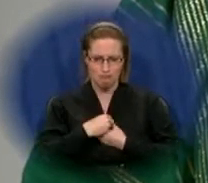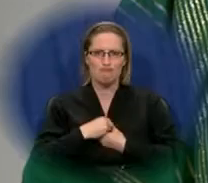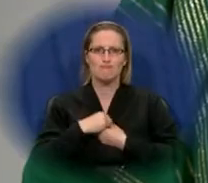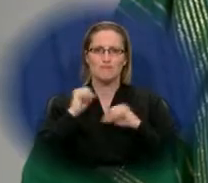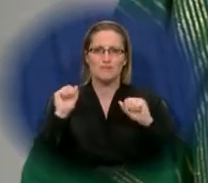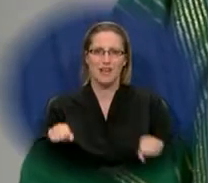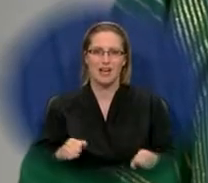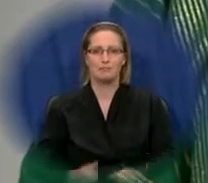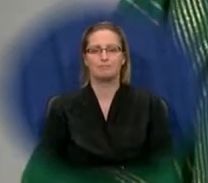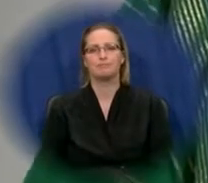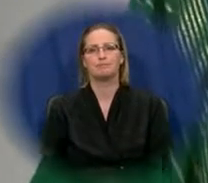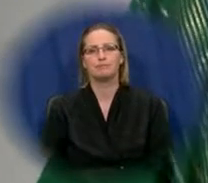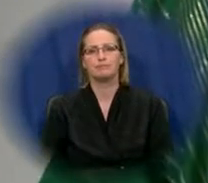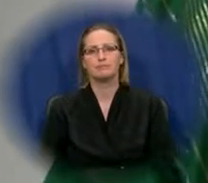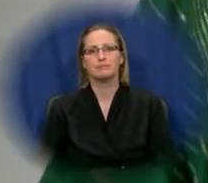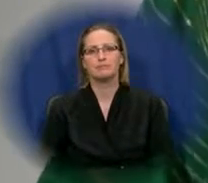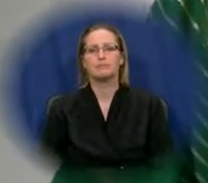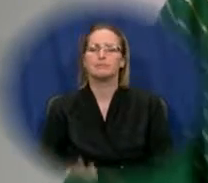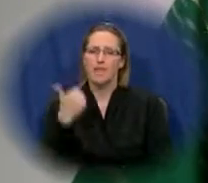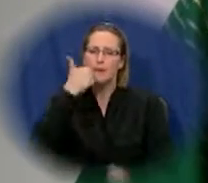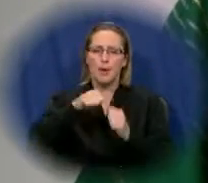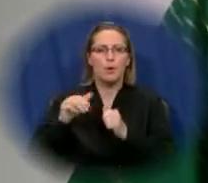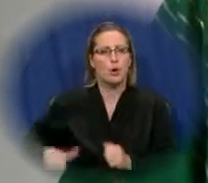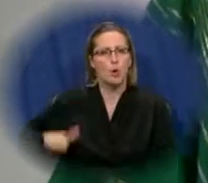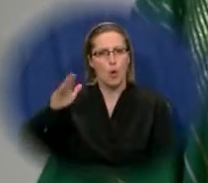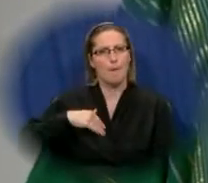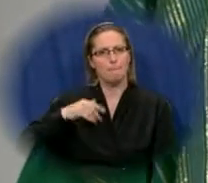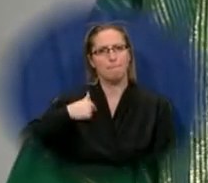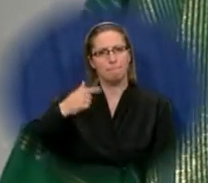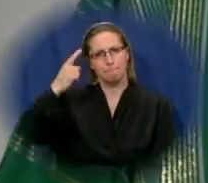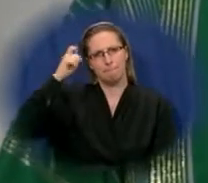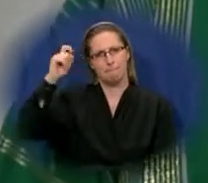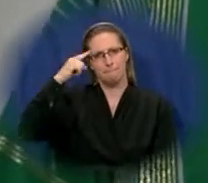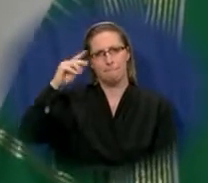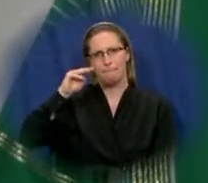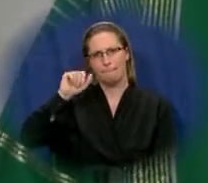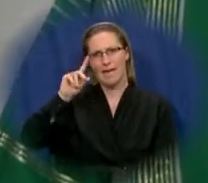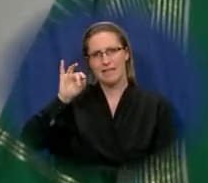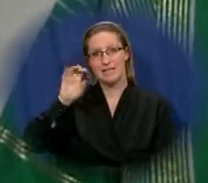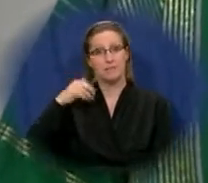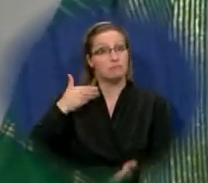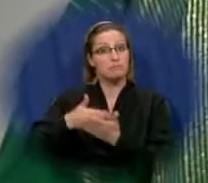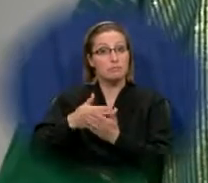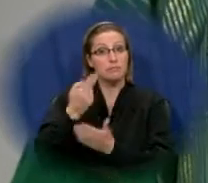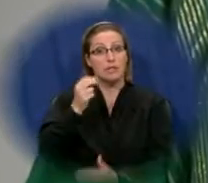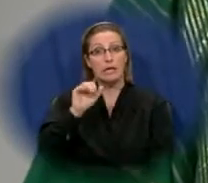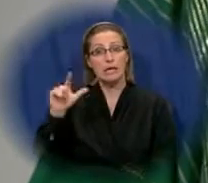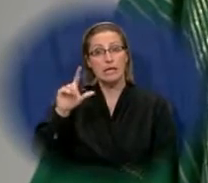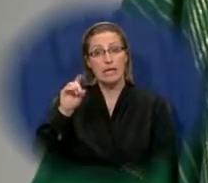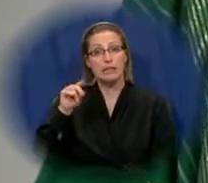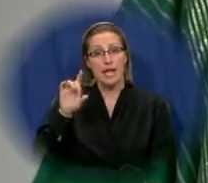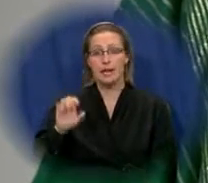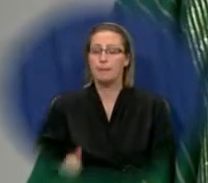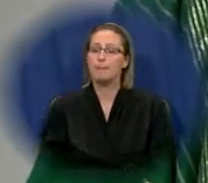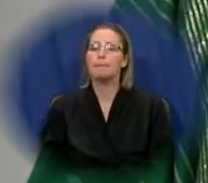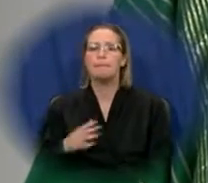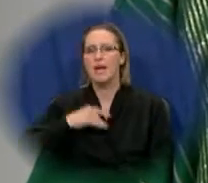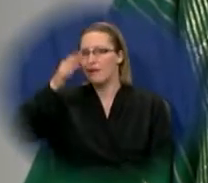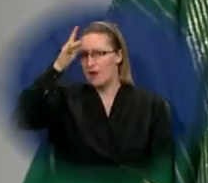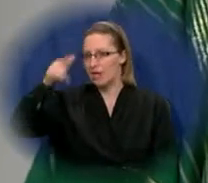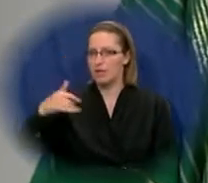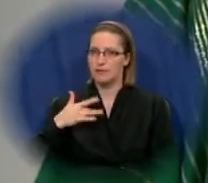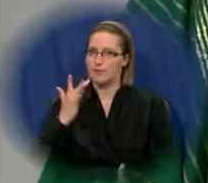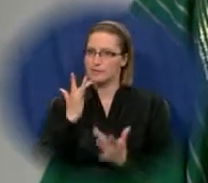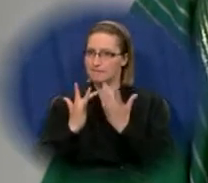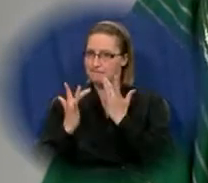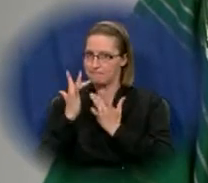lives. I remember growing up in Madison, that just near Hilldale, that my father was a rather frugal